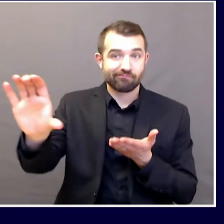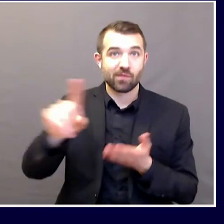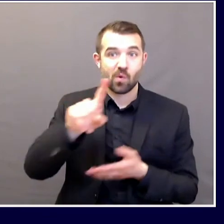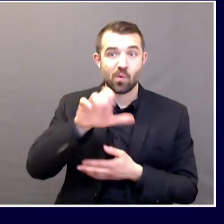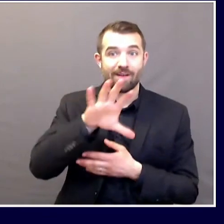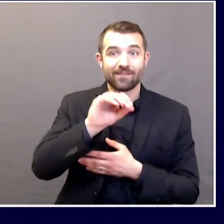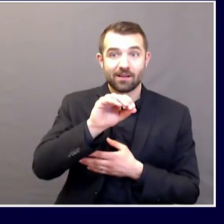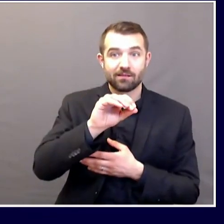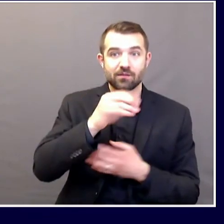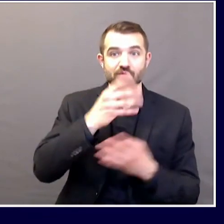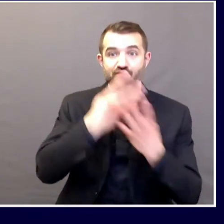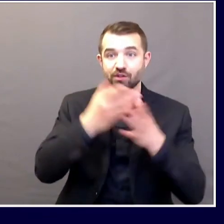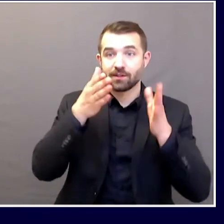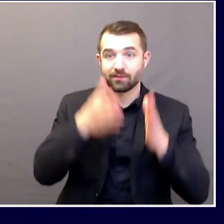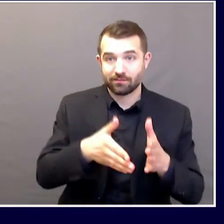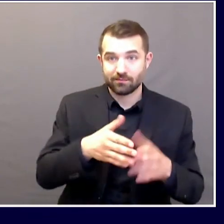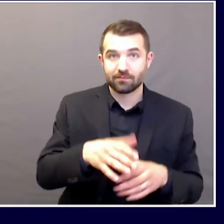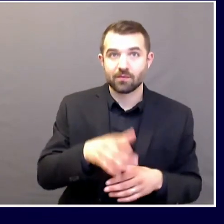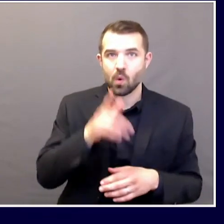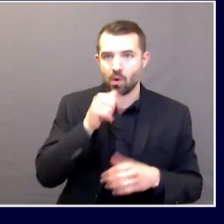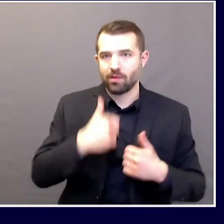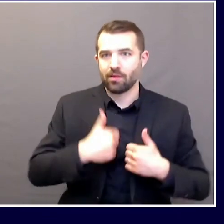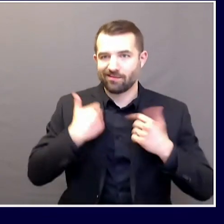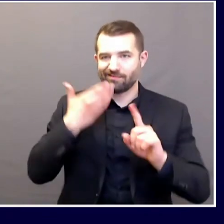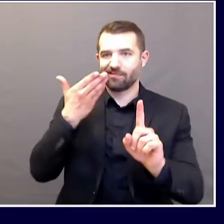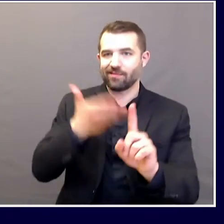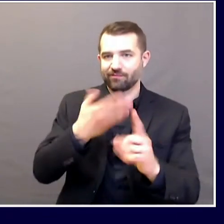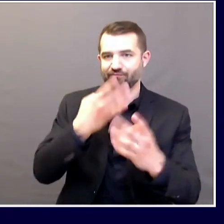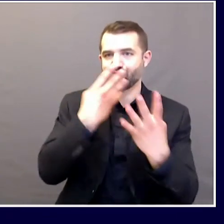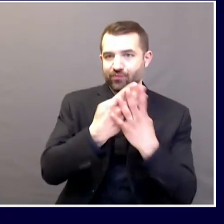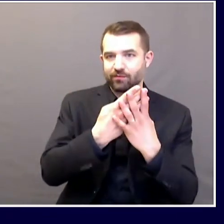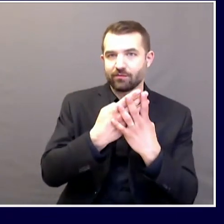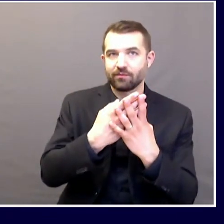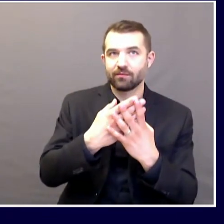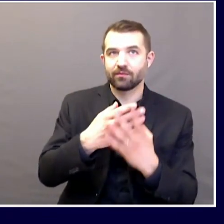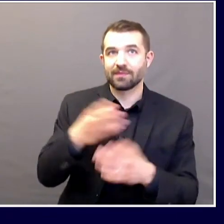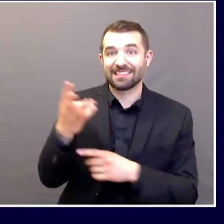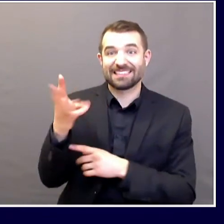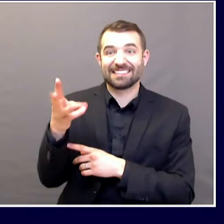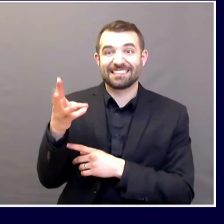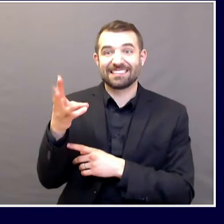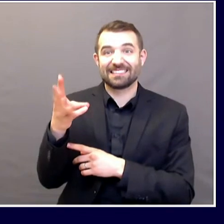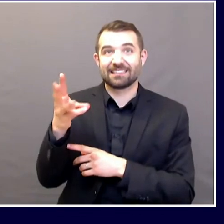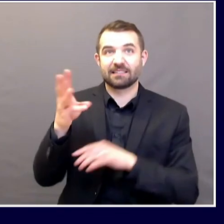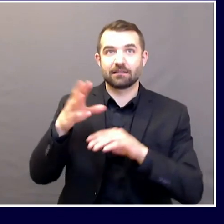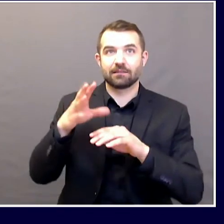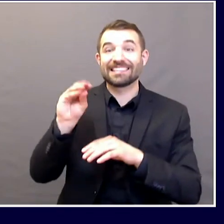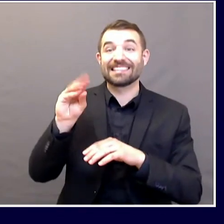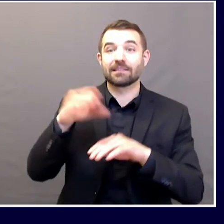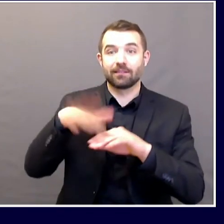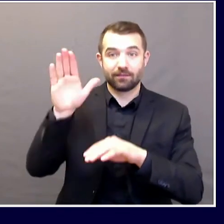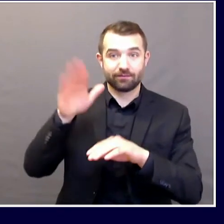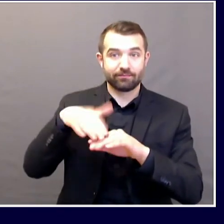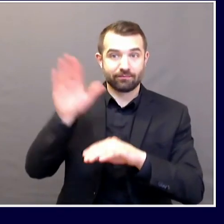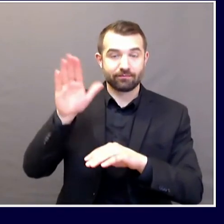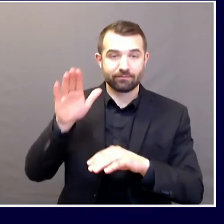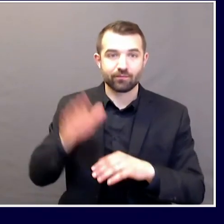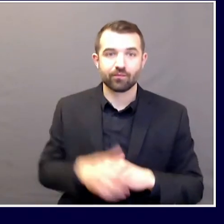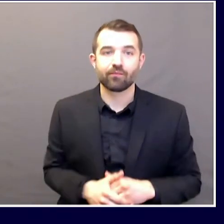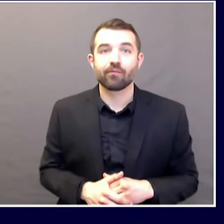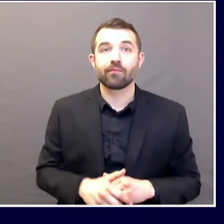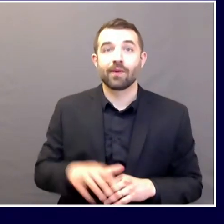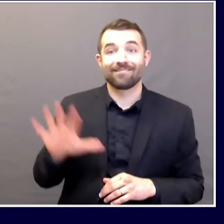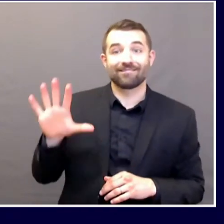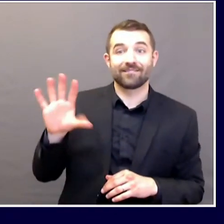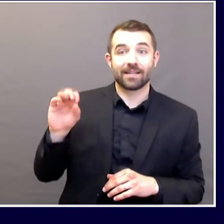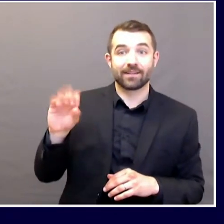DOC facilities who are 16 and over. There are some other members of the DOC community, frontline staff, who have also expressed